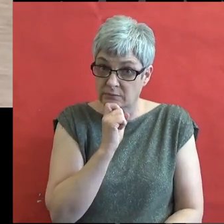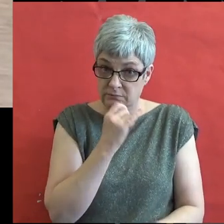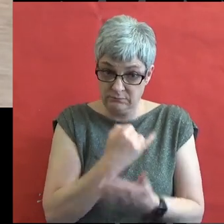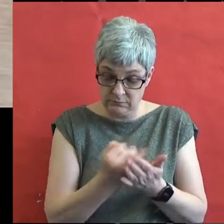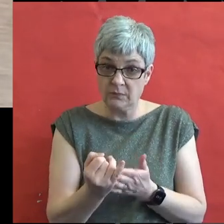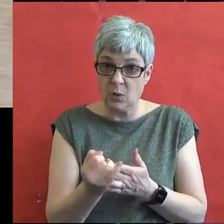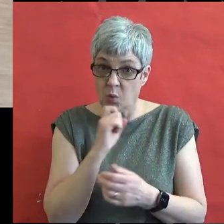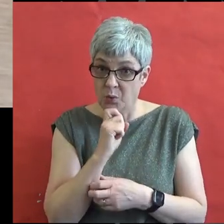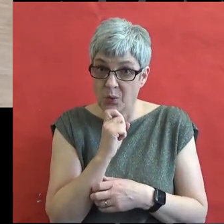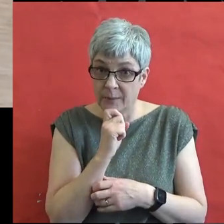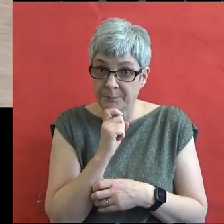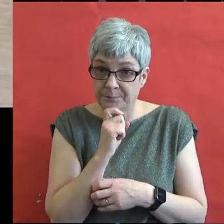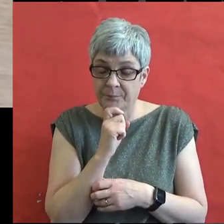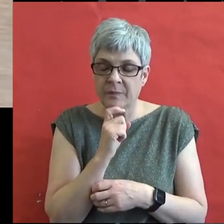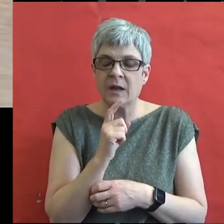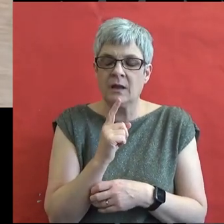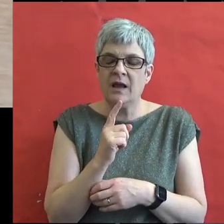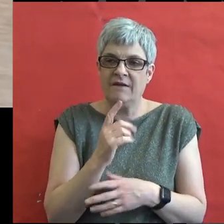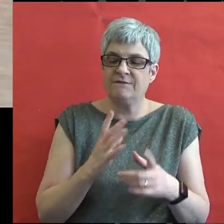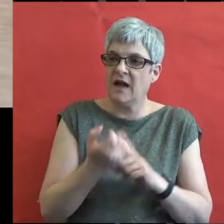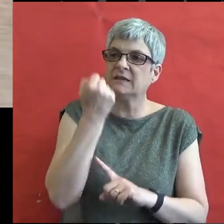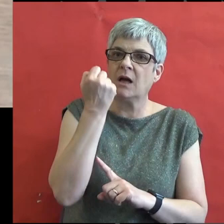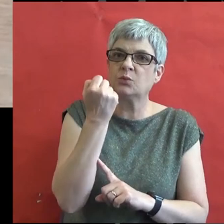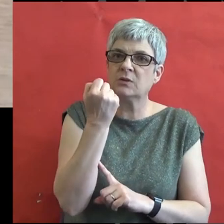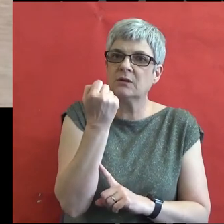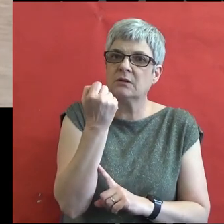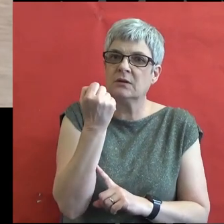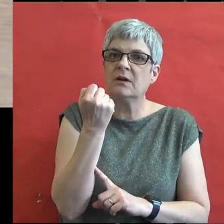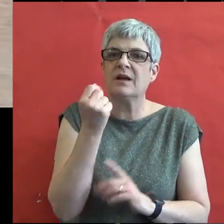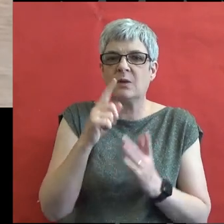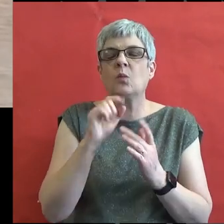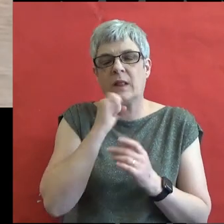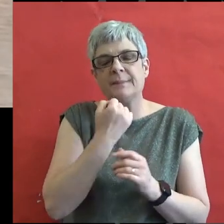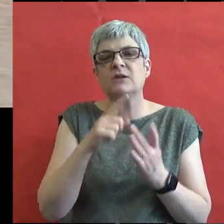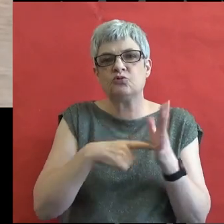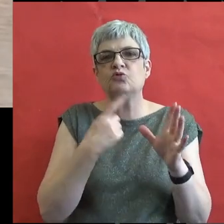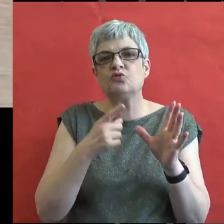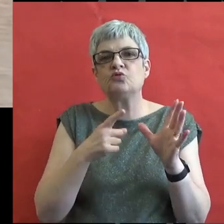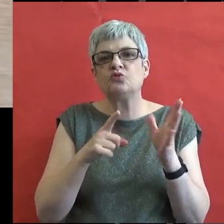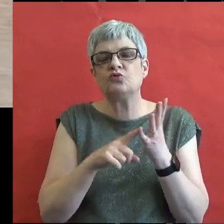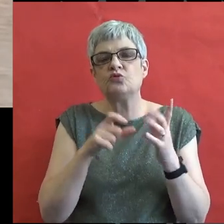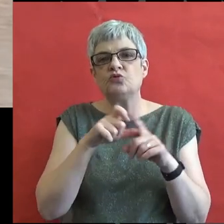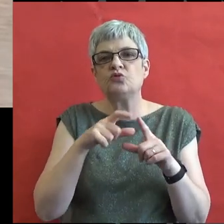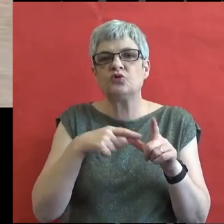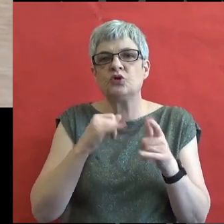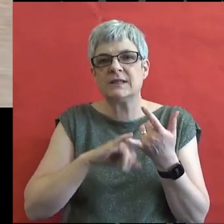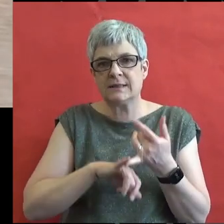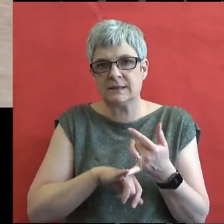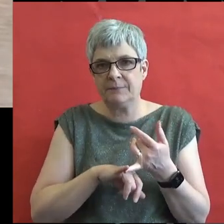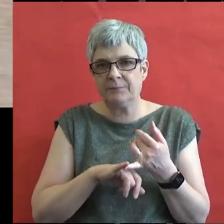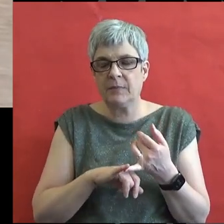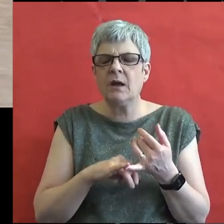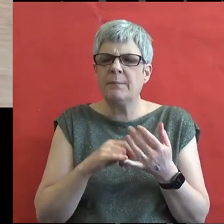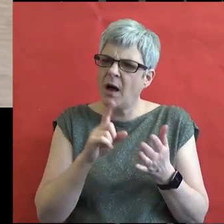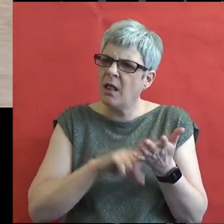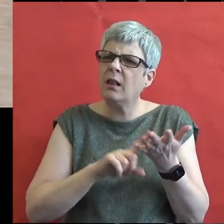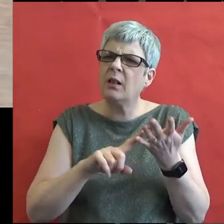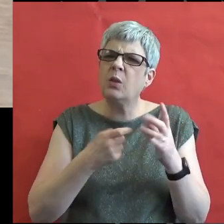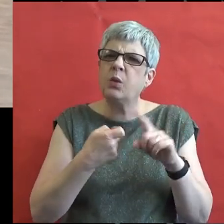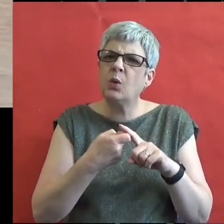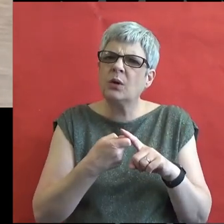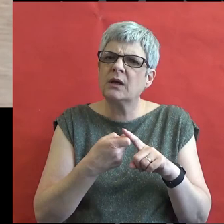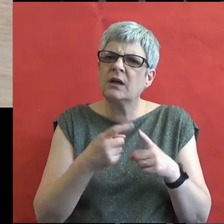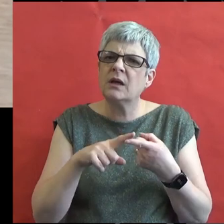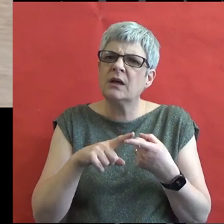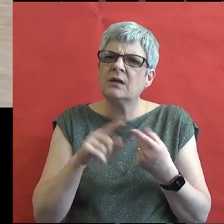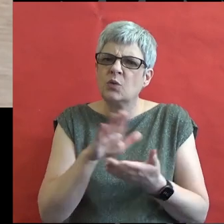betray Jesus and find out it will be Judas Iscariot. But only in Luke's Gospel do